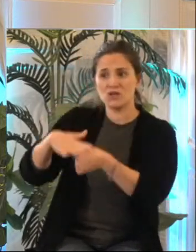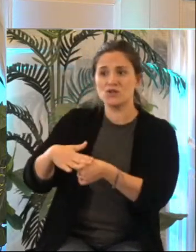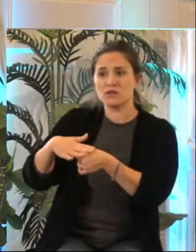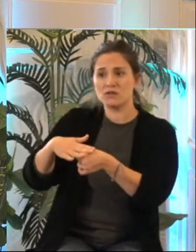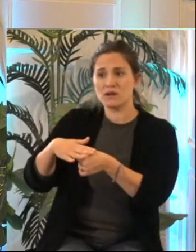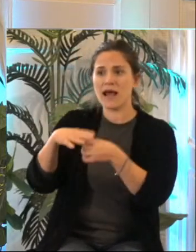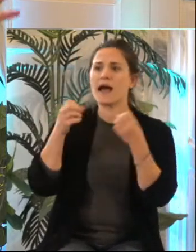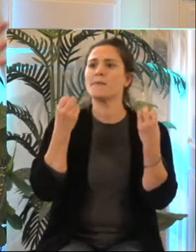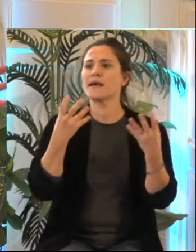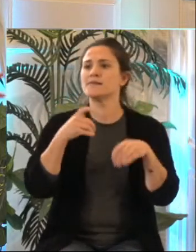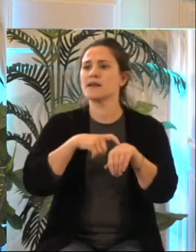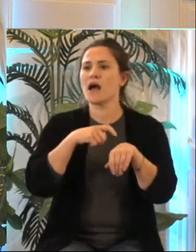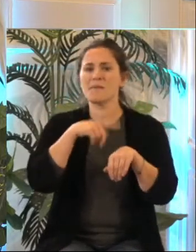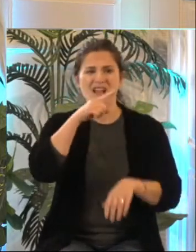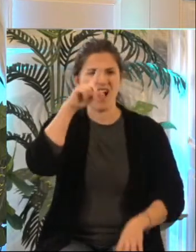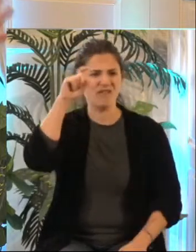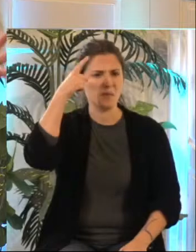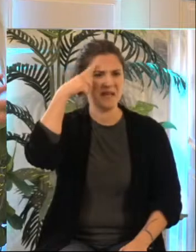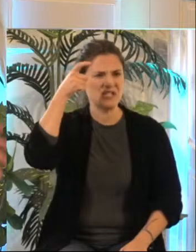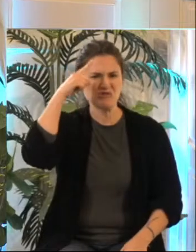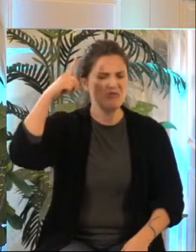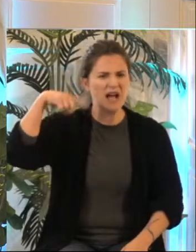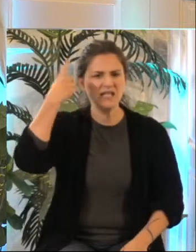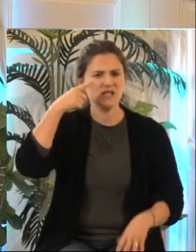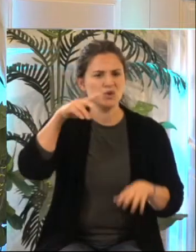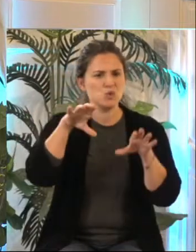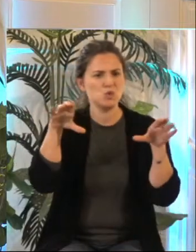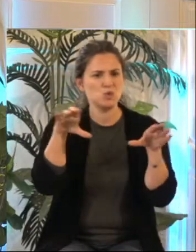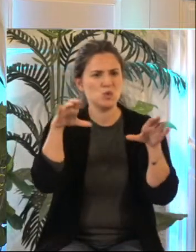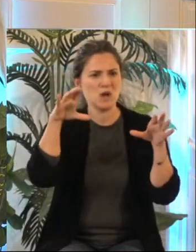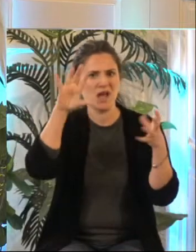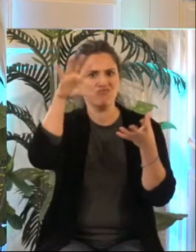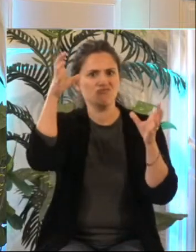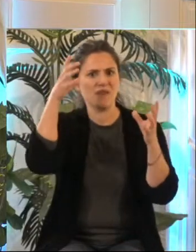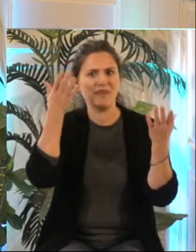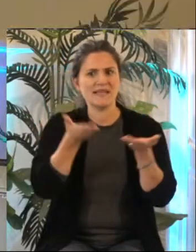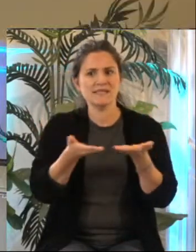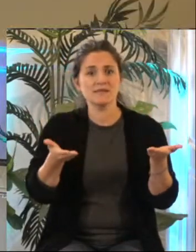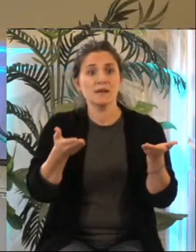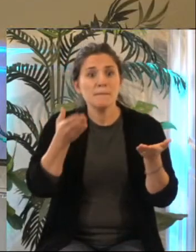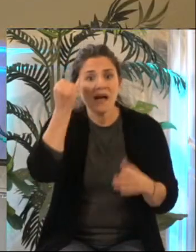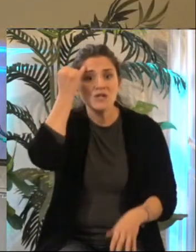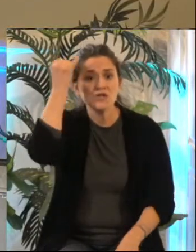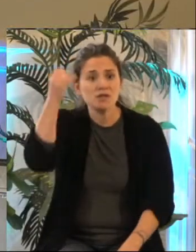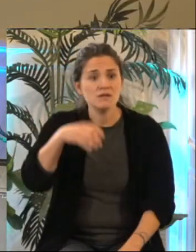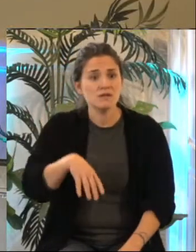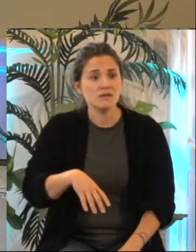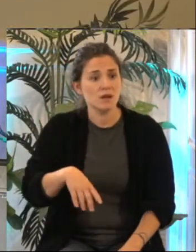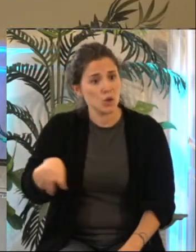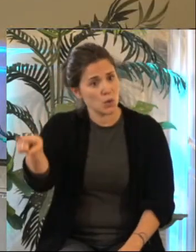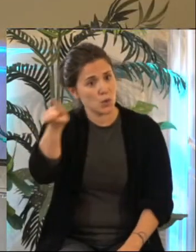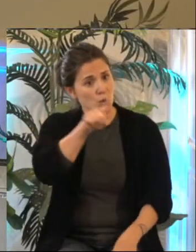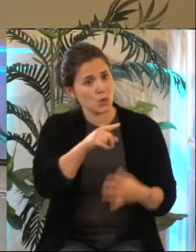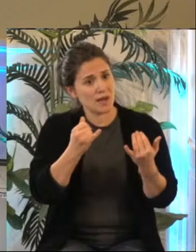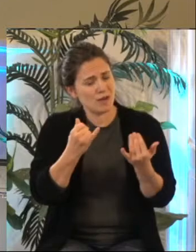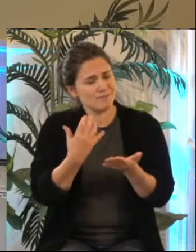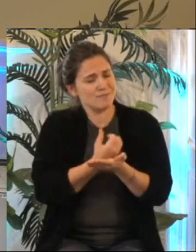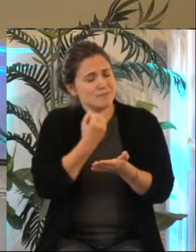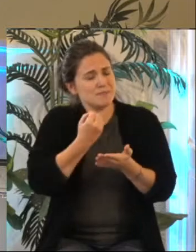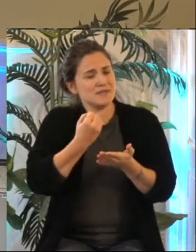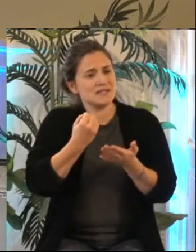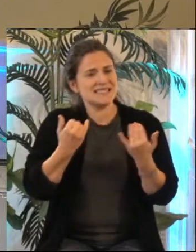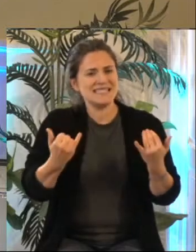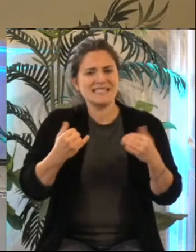when a government was crazy, doing crazy things. And so let this be a time that brings us alive,